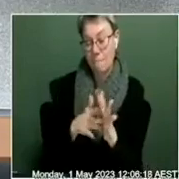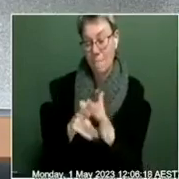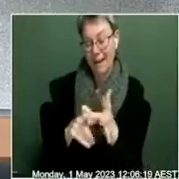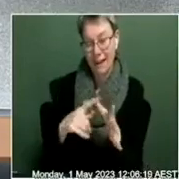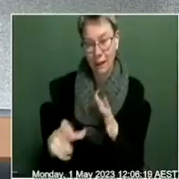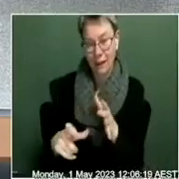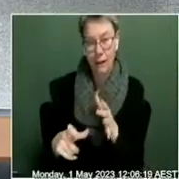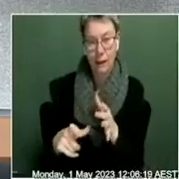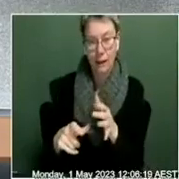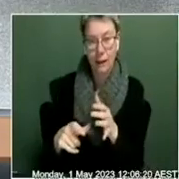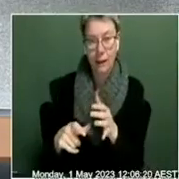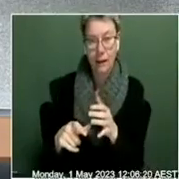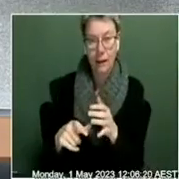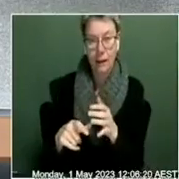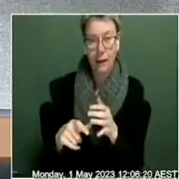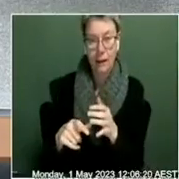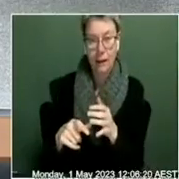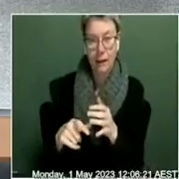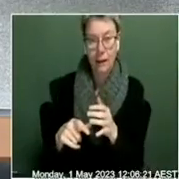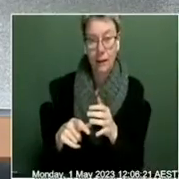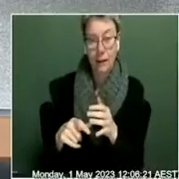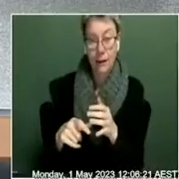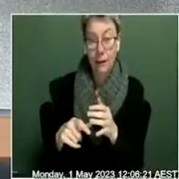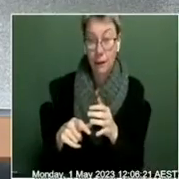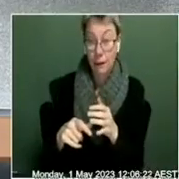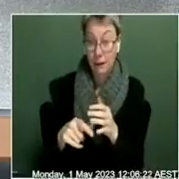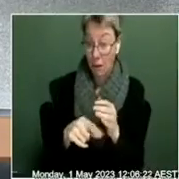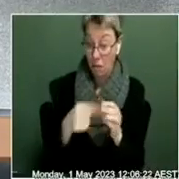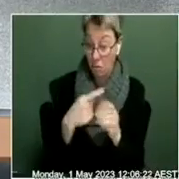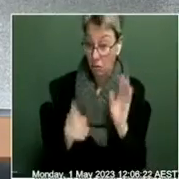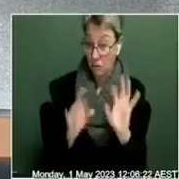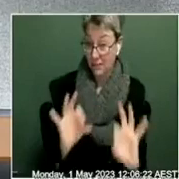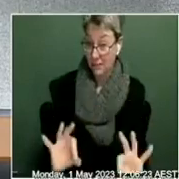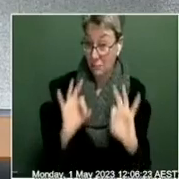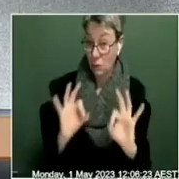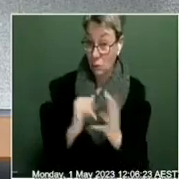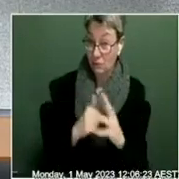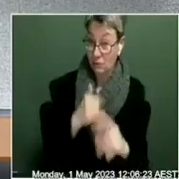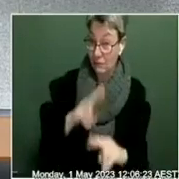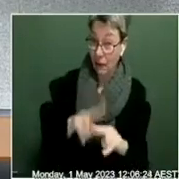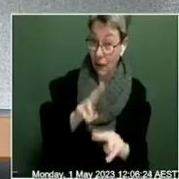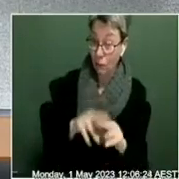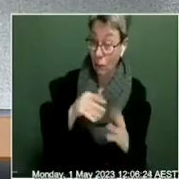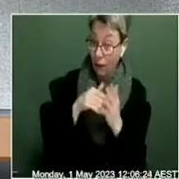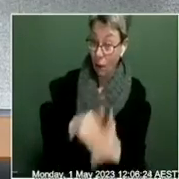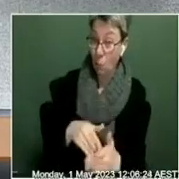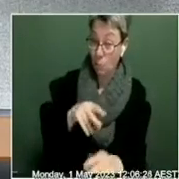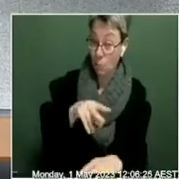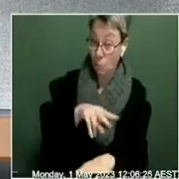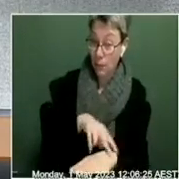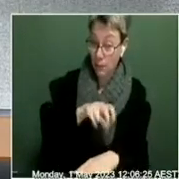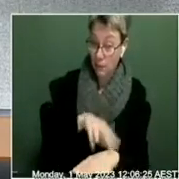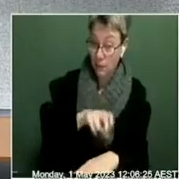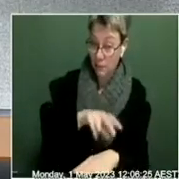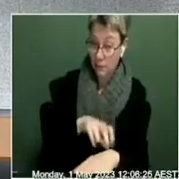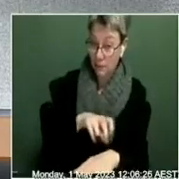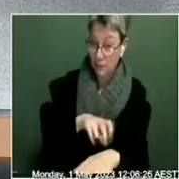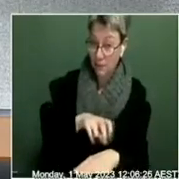police on-site when people are in watch houses will be provided?